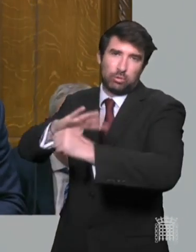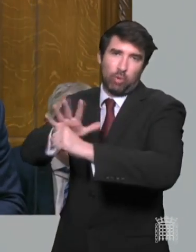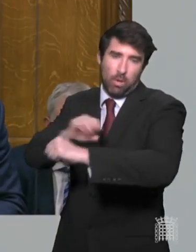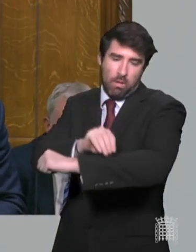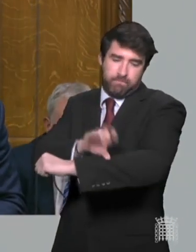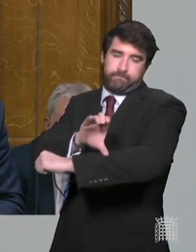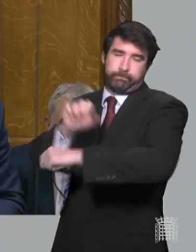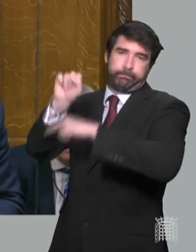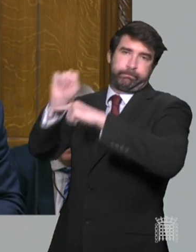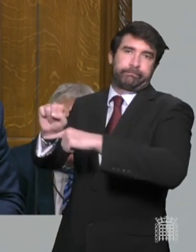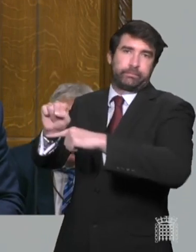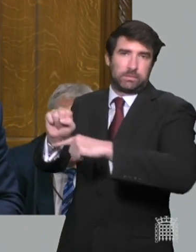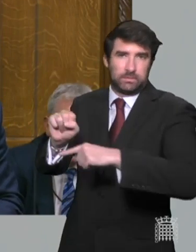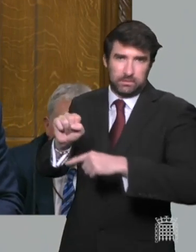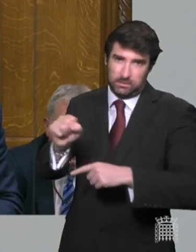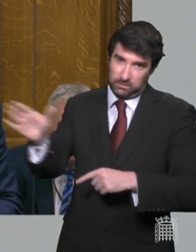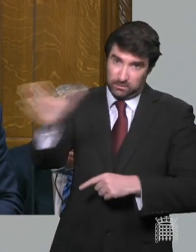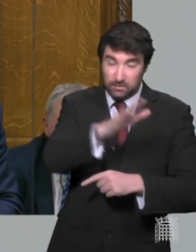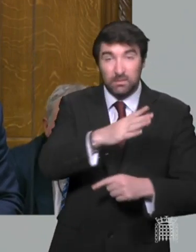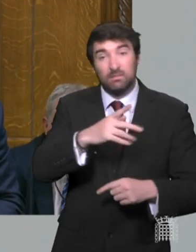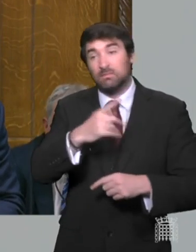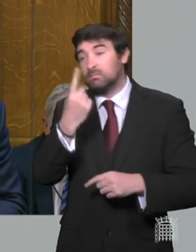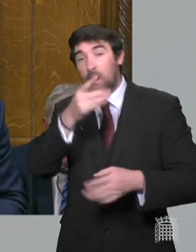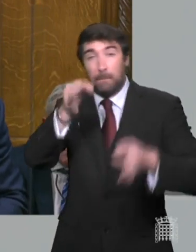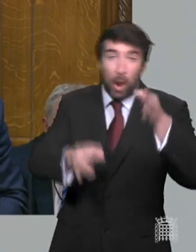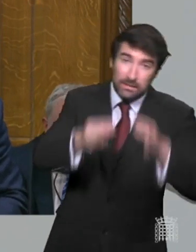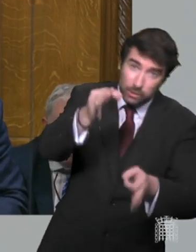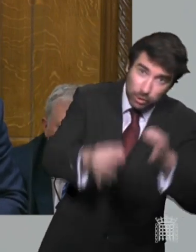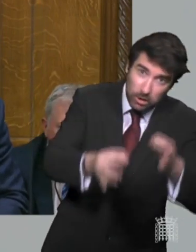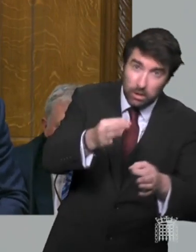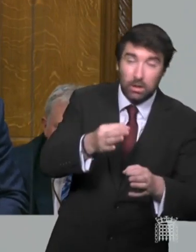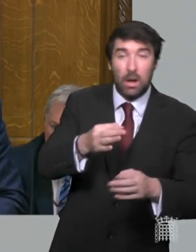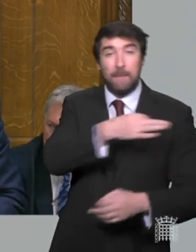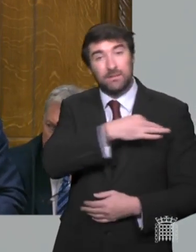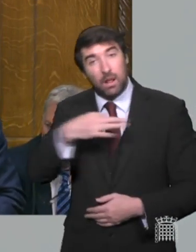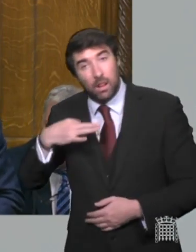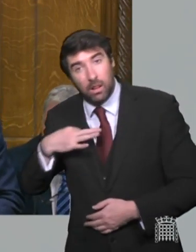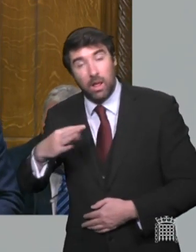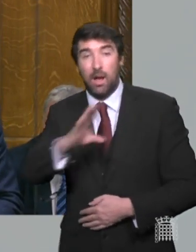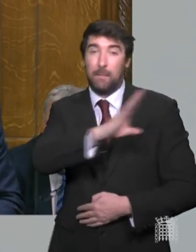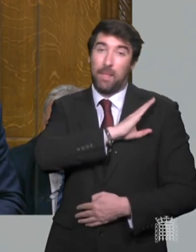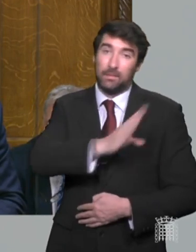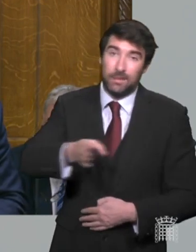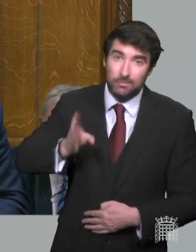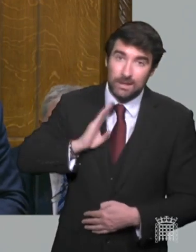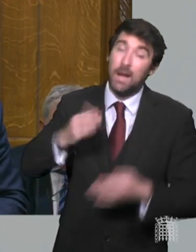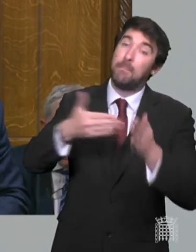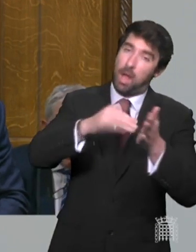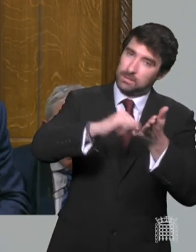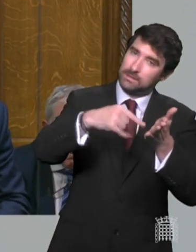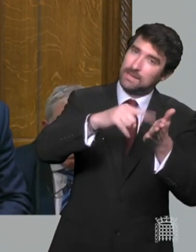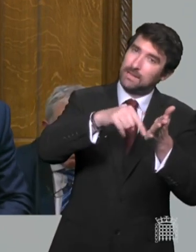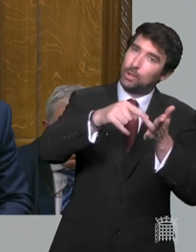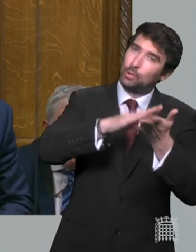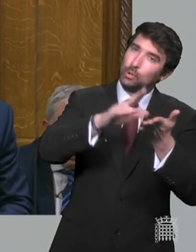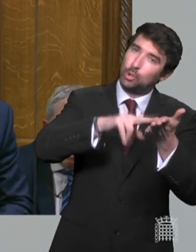for the Order of St John Ambulance, of which I have the honour to be an honorary commander. All parties in the House who might have an interest in St John will have an opportunity to